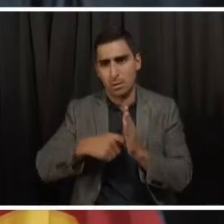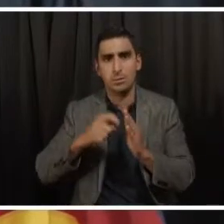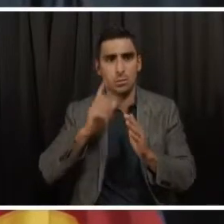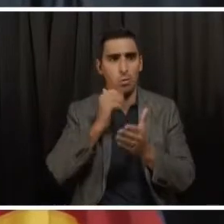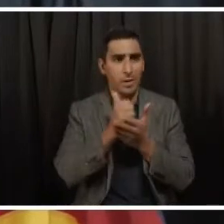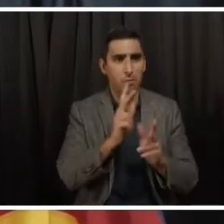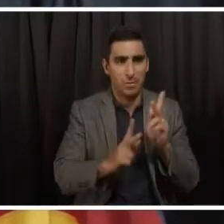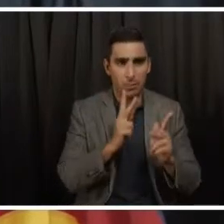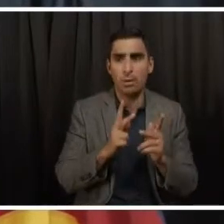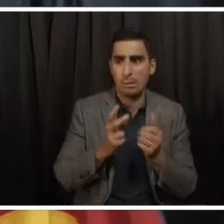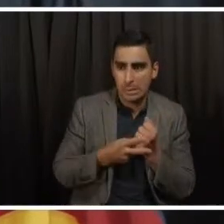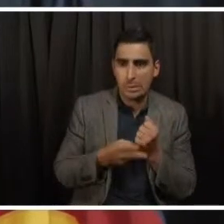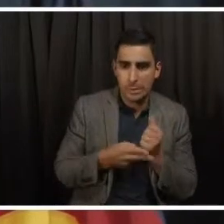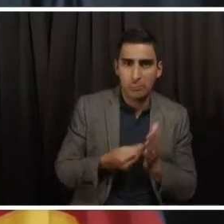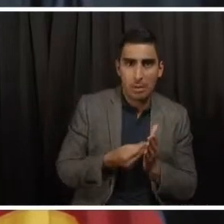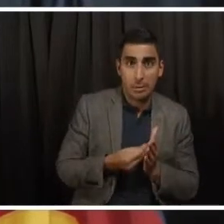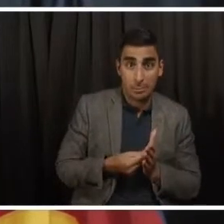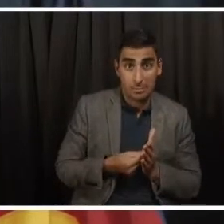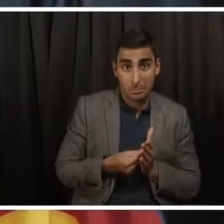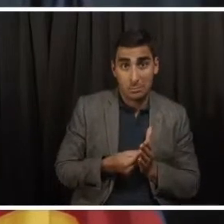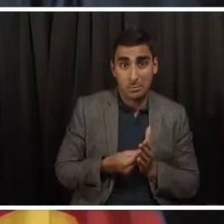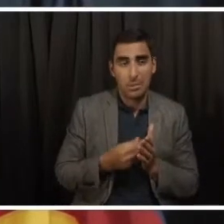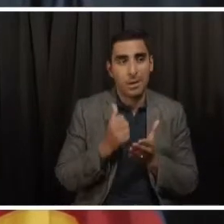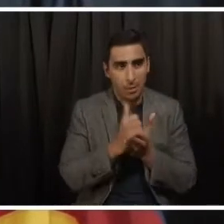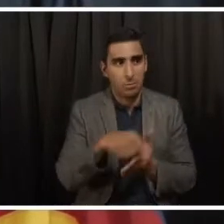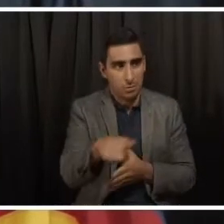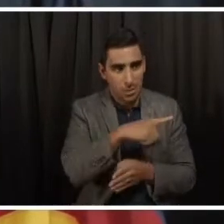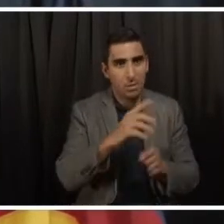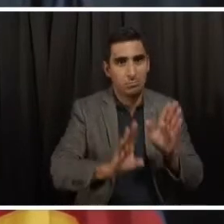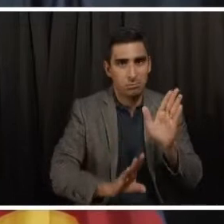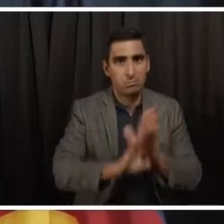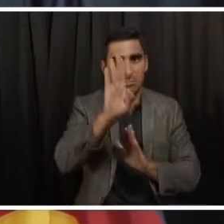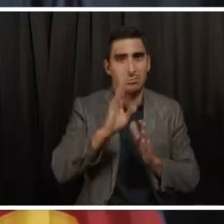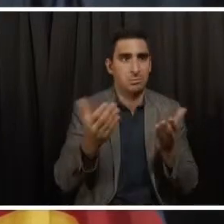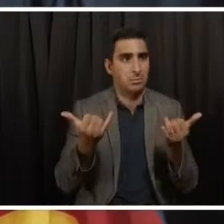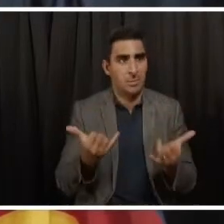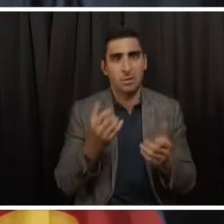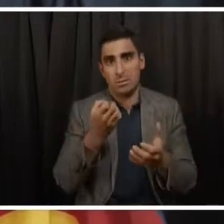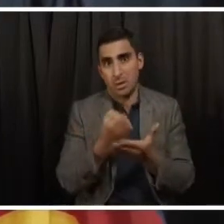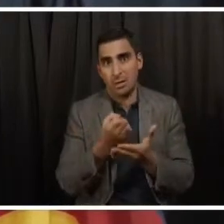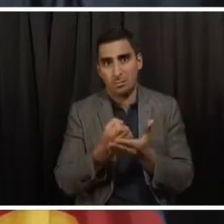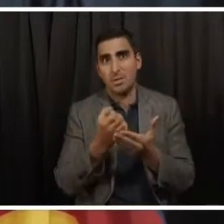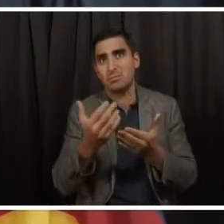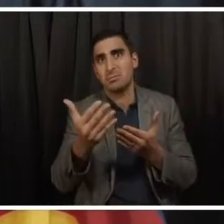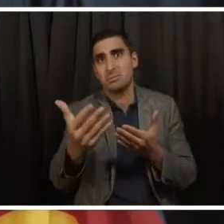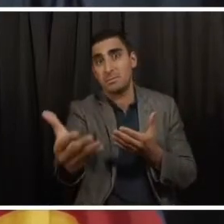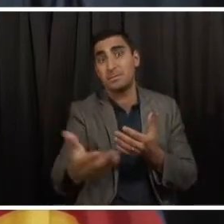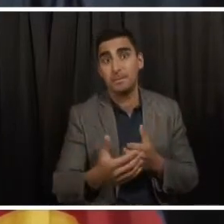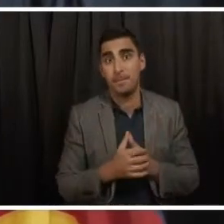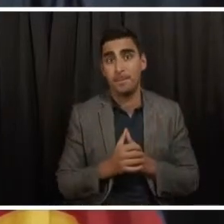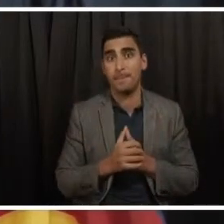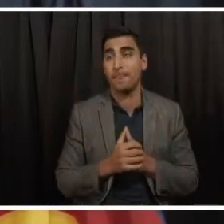everything we can to meet Coloradans where they are and helping them thrive in the economy over the next few years.